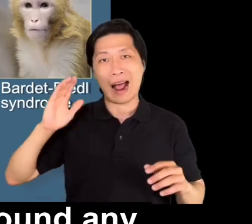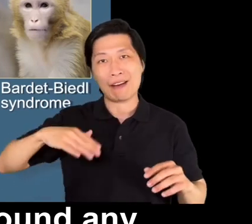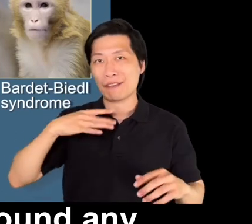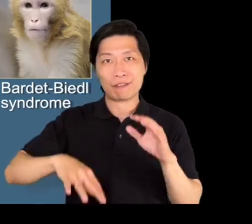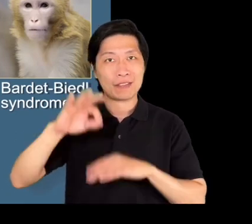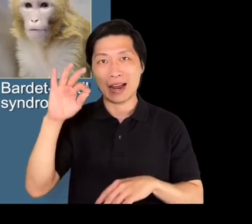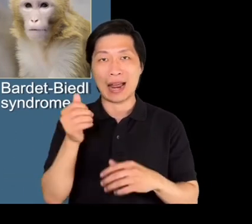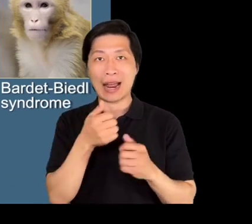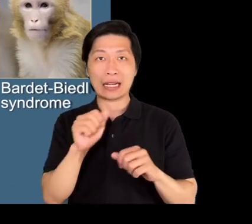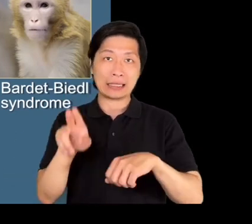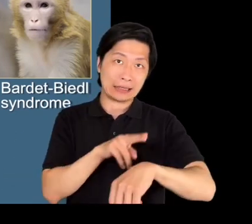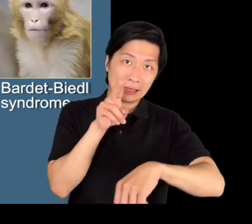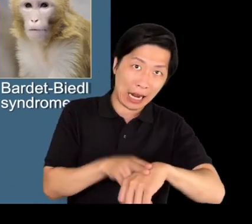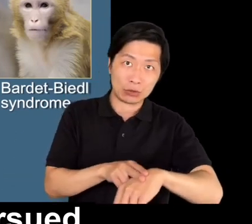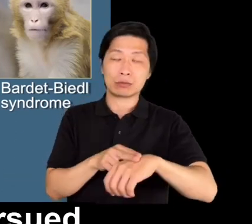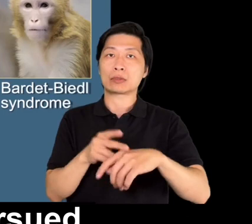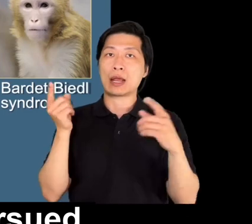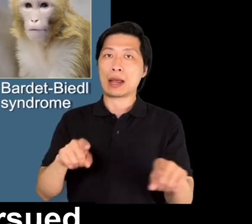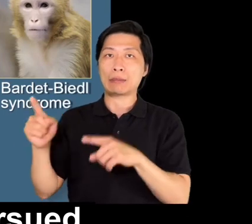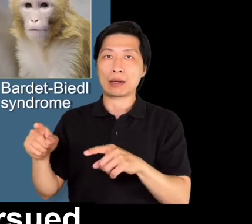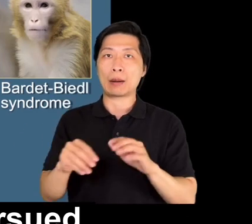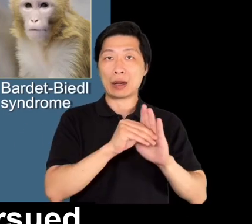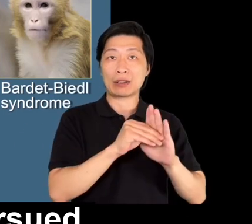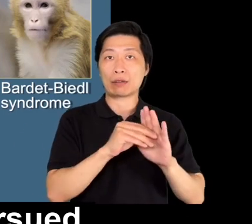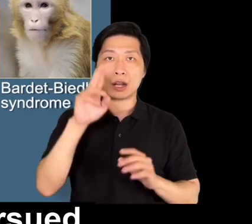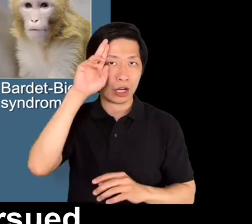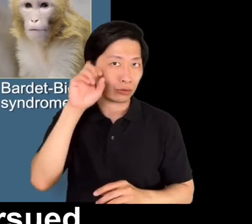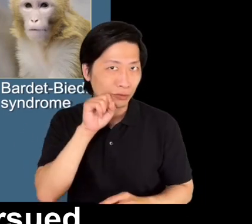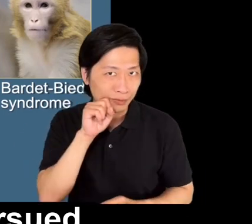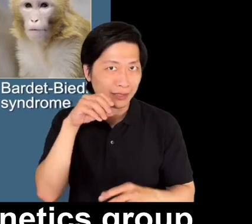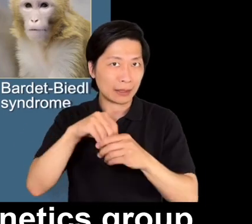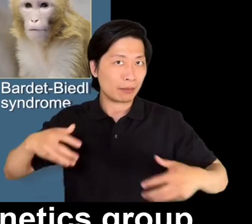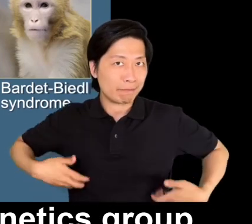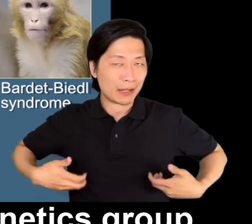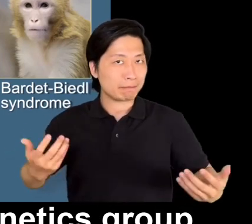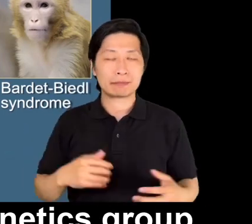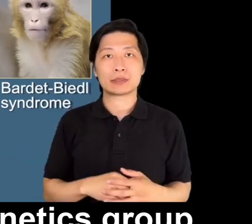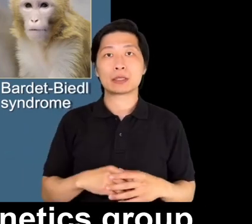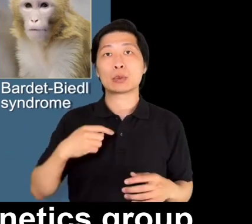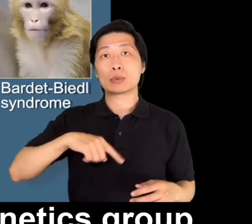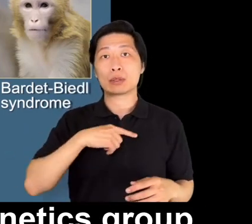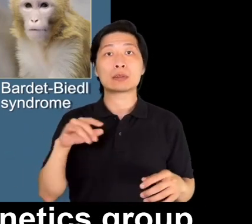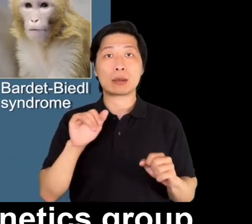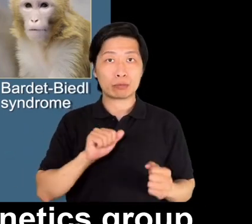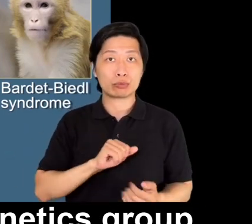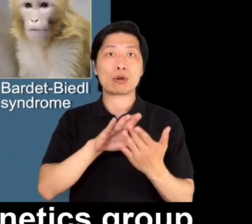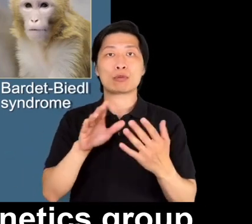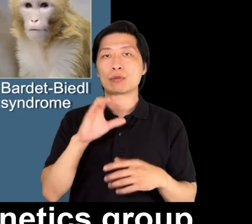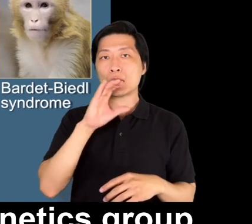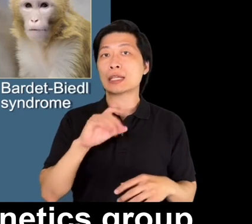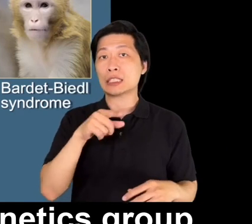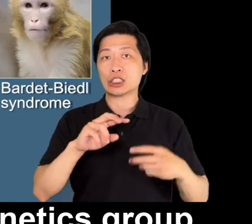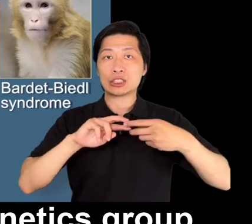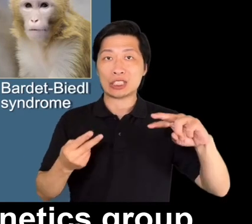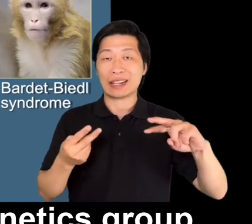genetic sequencing. We have a primate genetics group that is doing this intensively, where we look for mutations in the